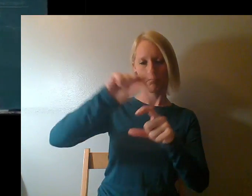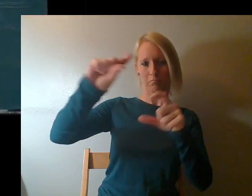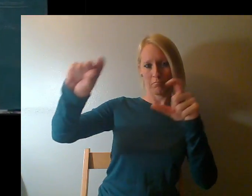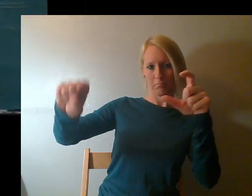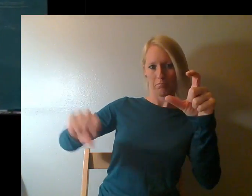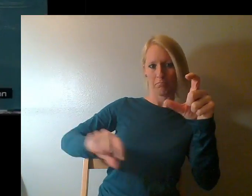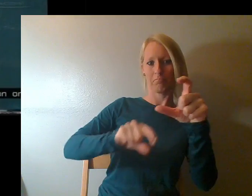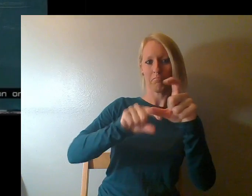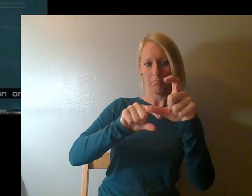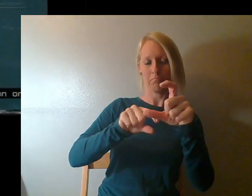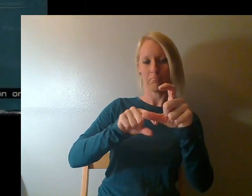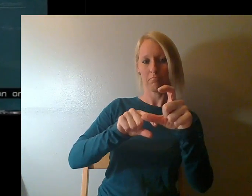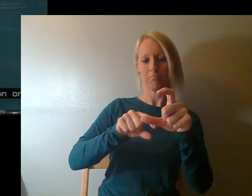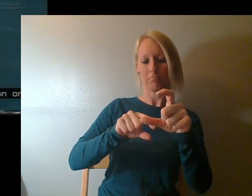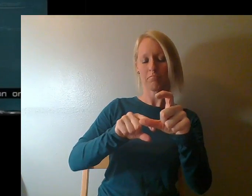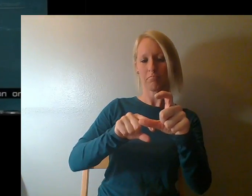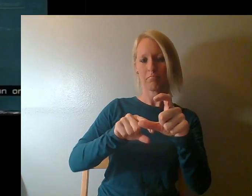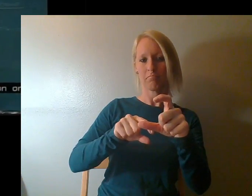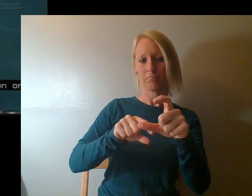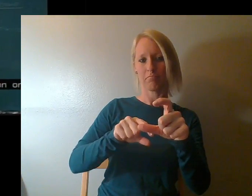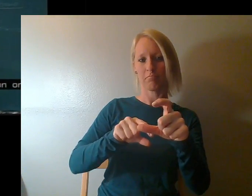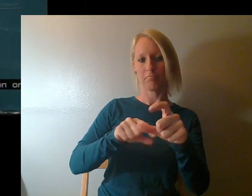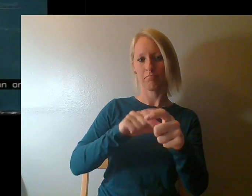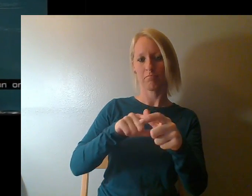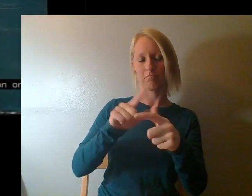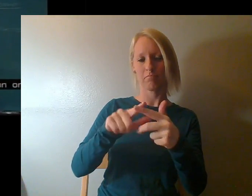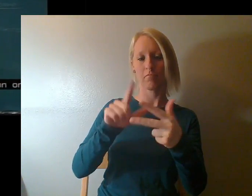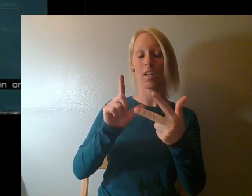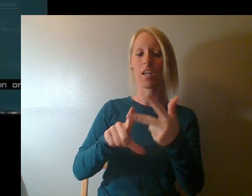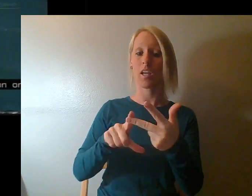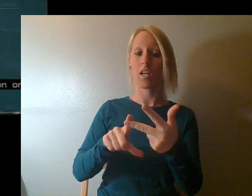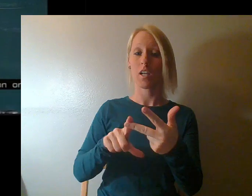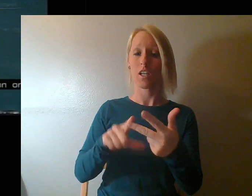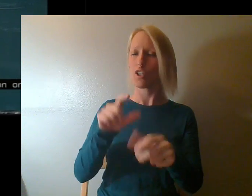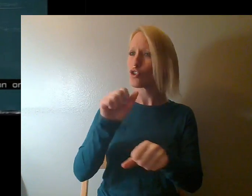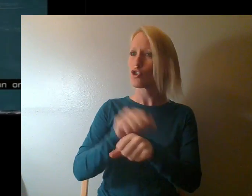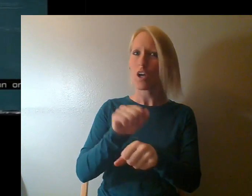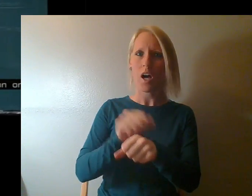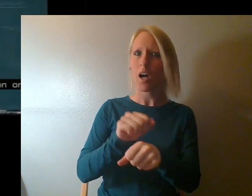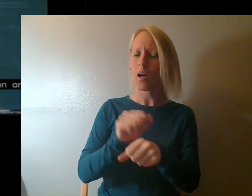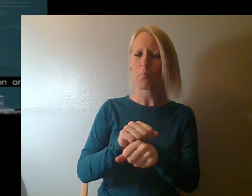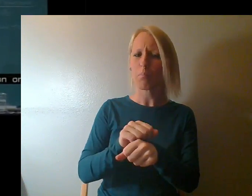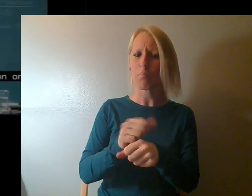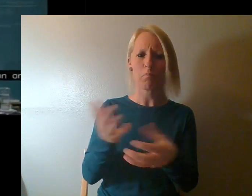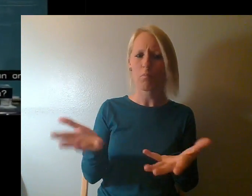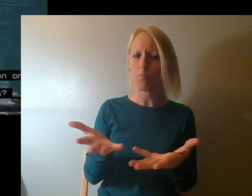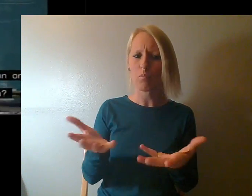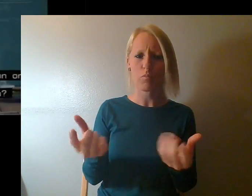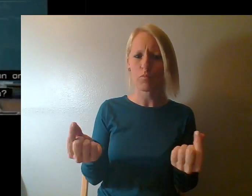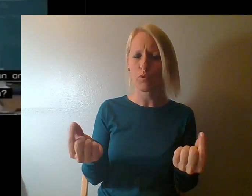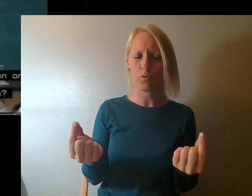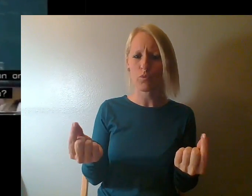And what about its function or job, should we say? What is its function or job?